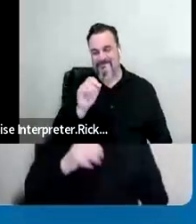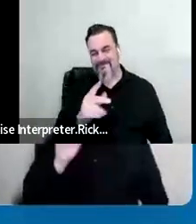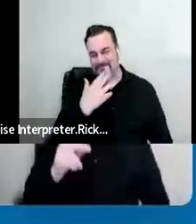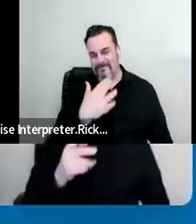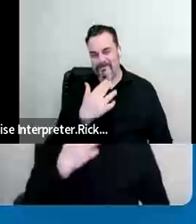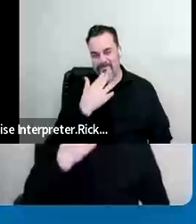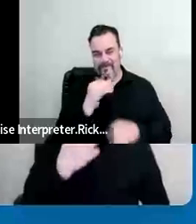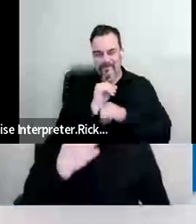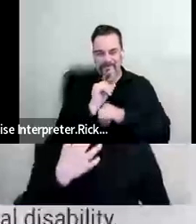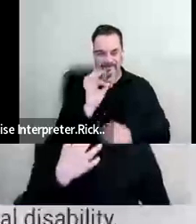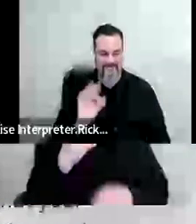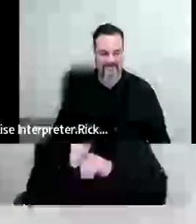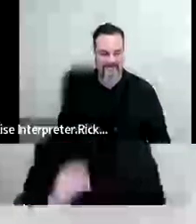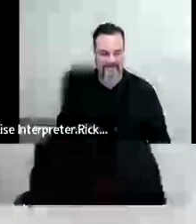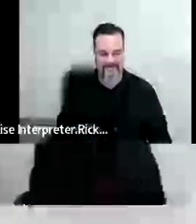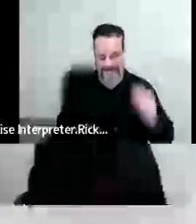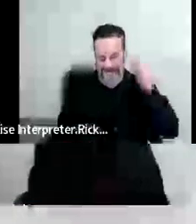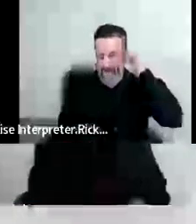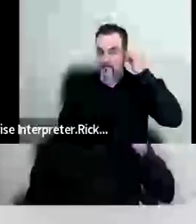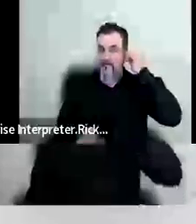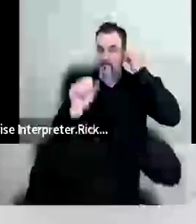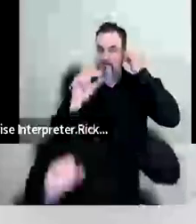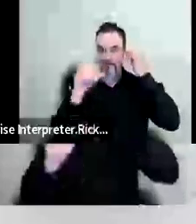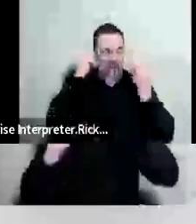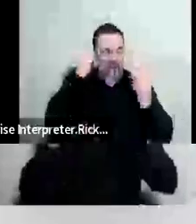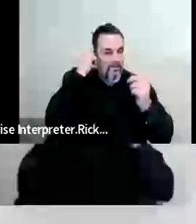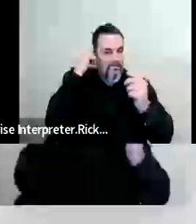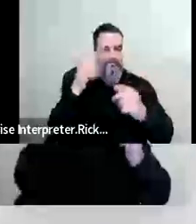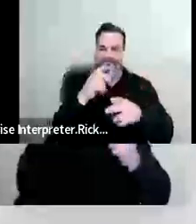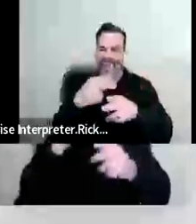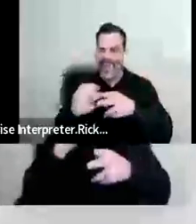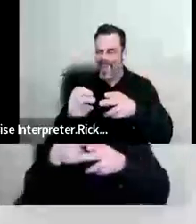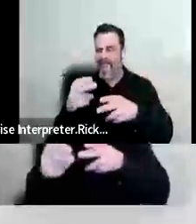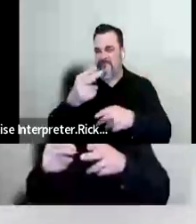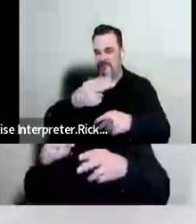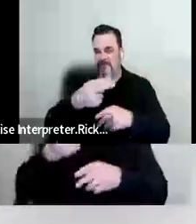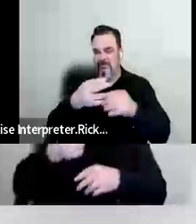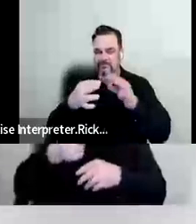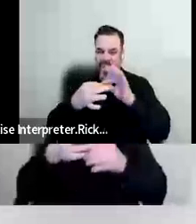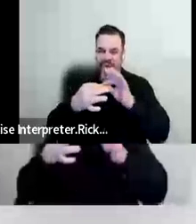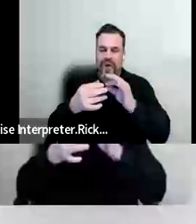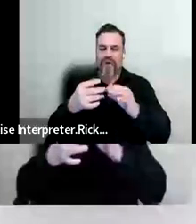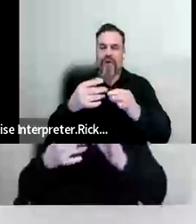All right. So just a really brief history, because again, this is